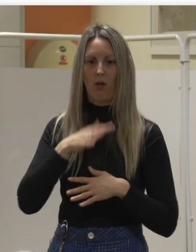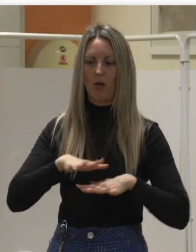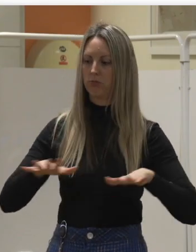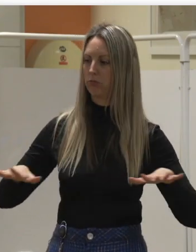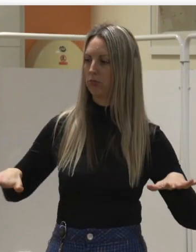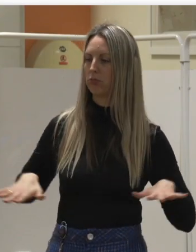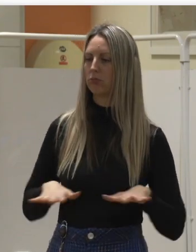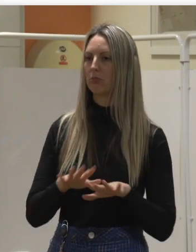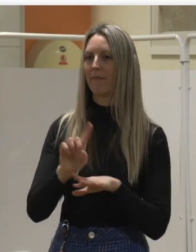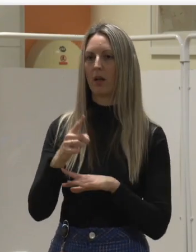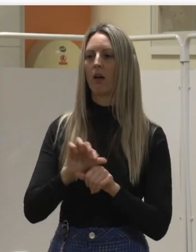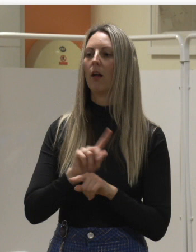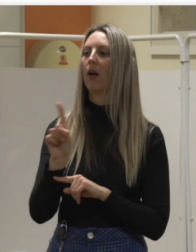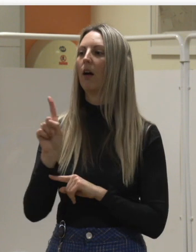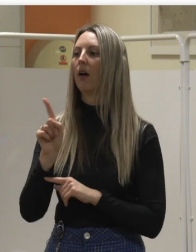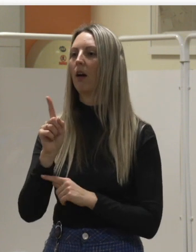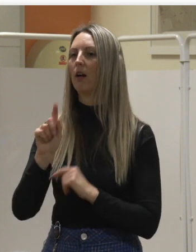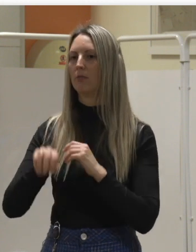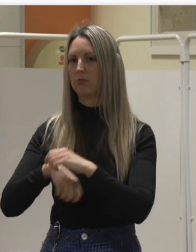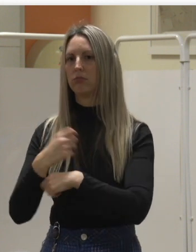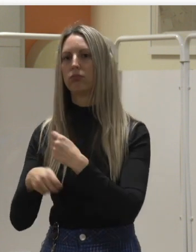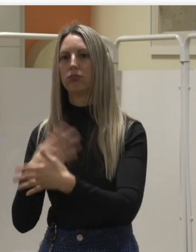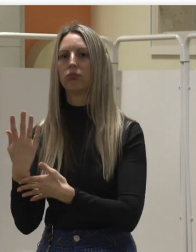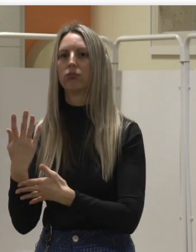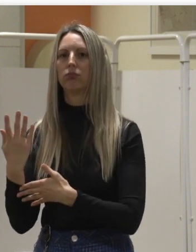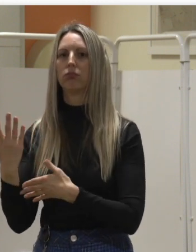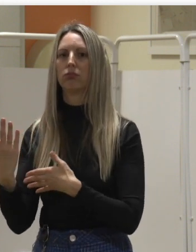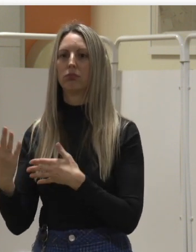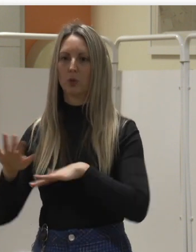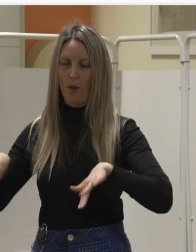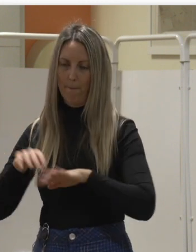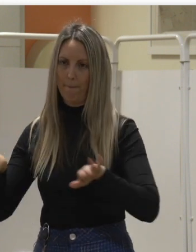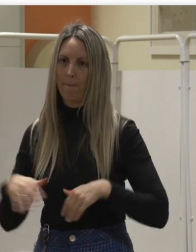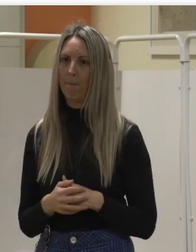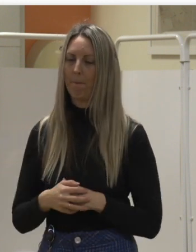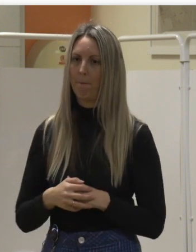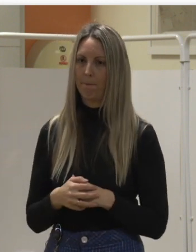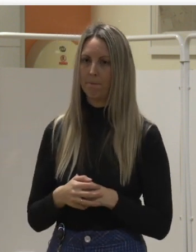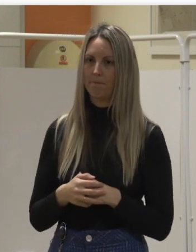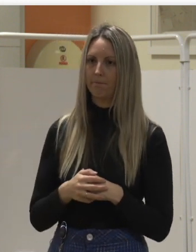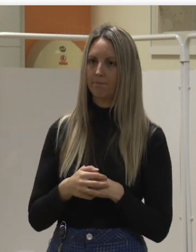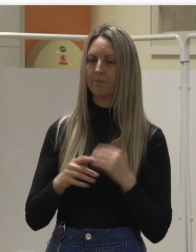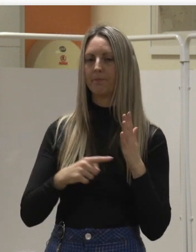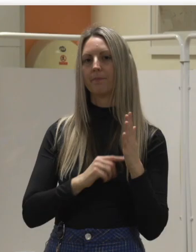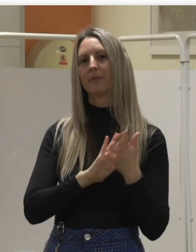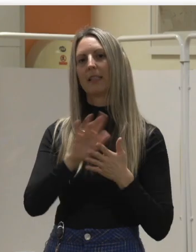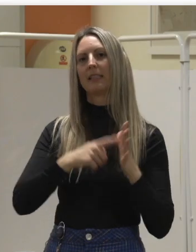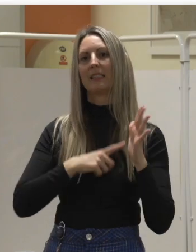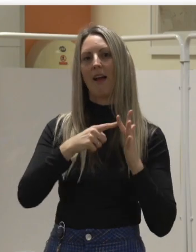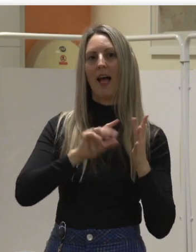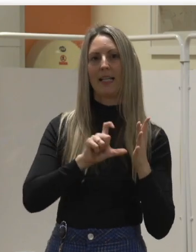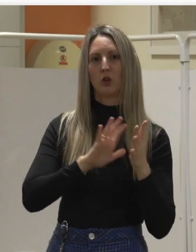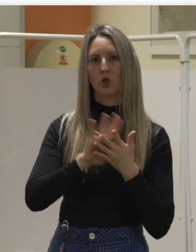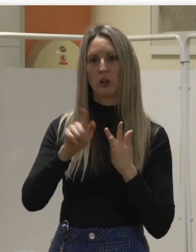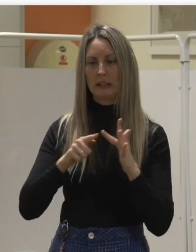Tai Chi is one of the other things which many people find helpful. One of our physios actually runs Tai